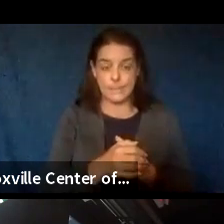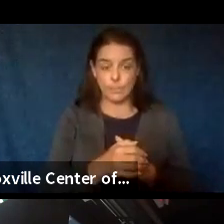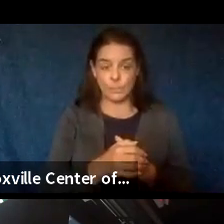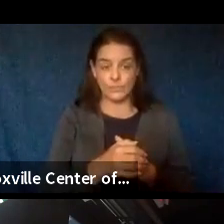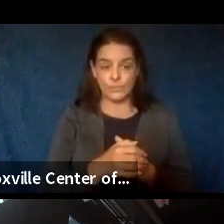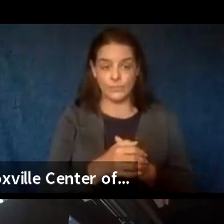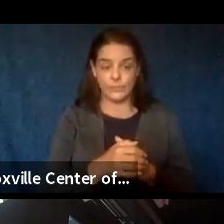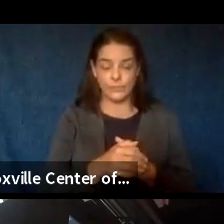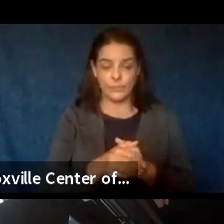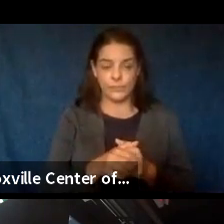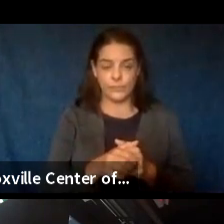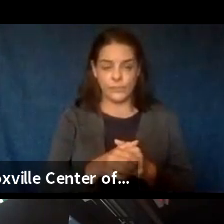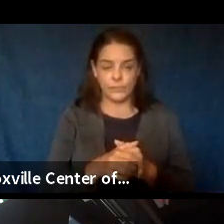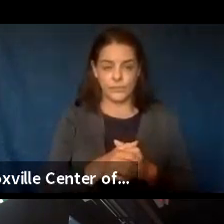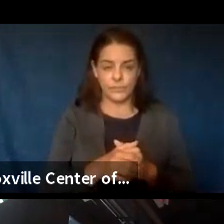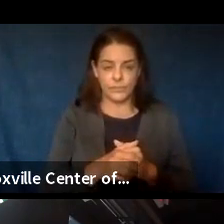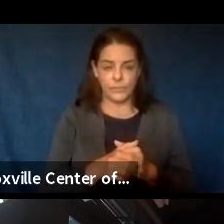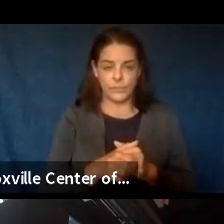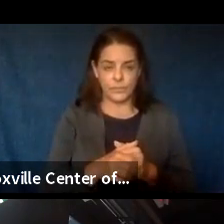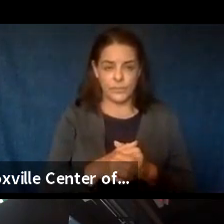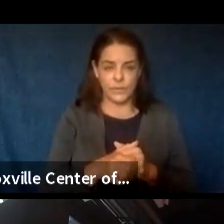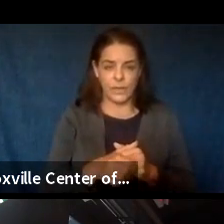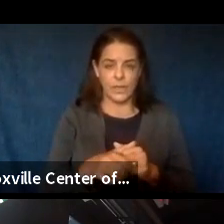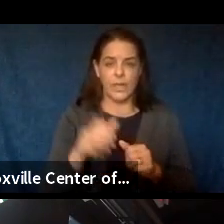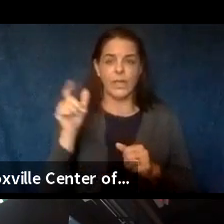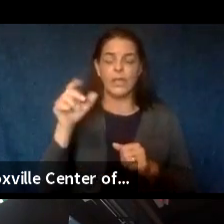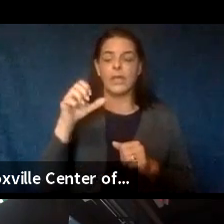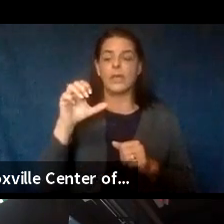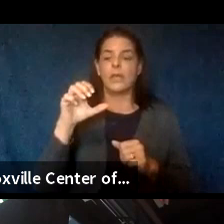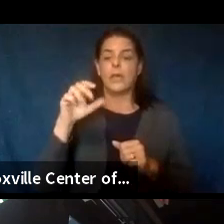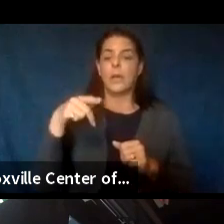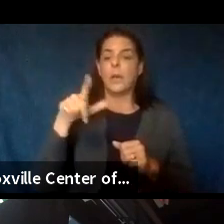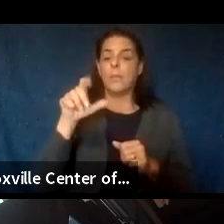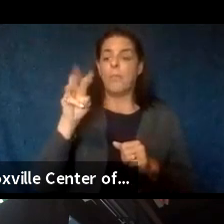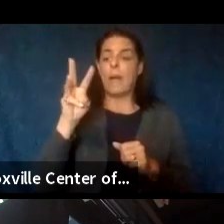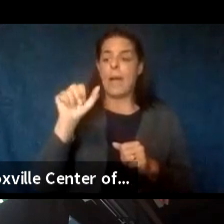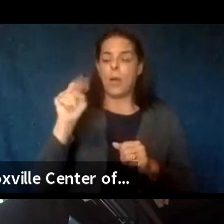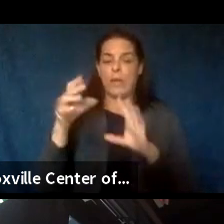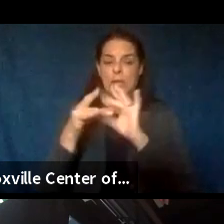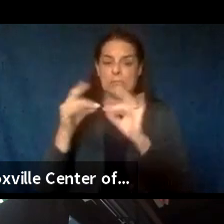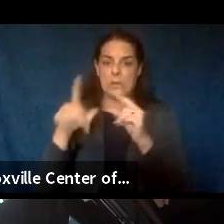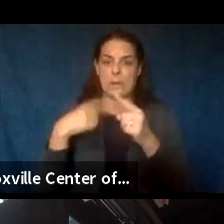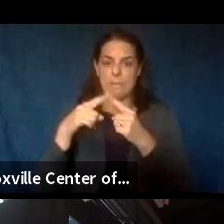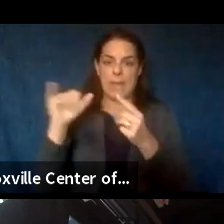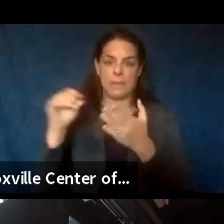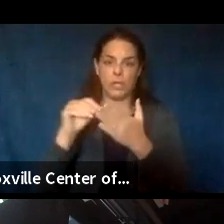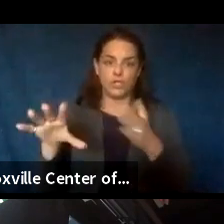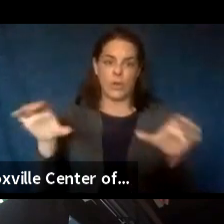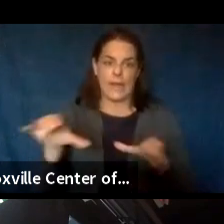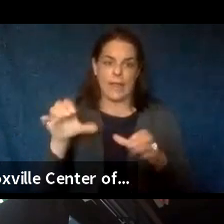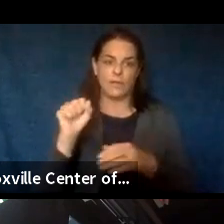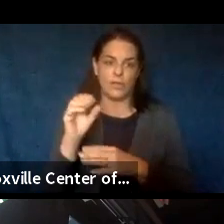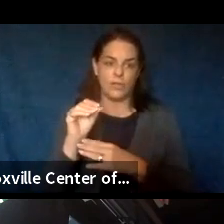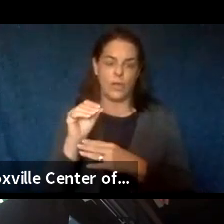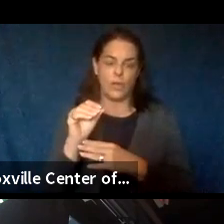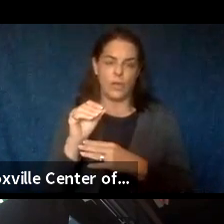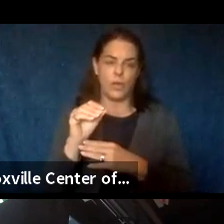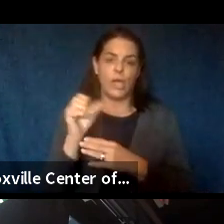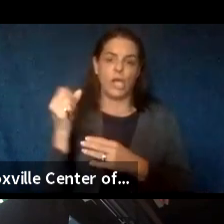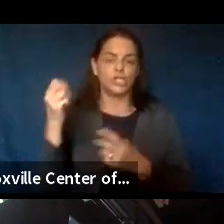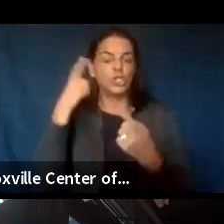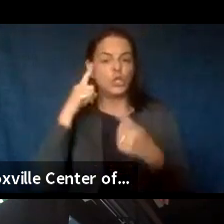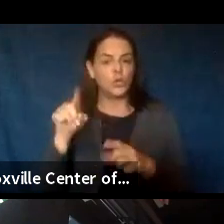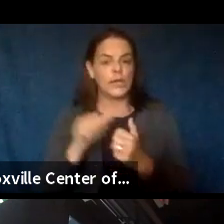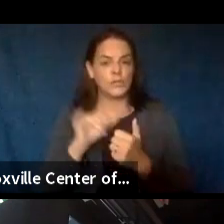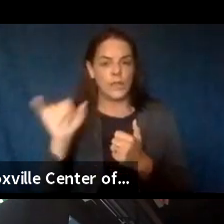Chancellor Plowman comment on that regarding student activity. So she certainly agrees with